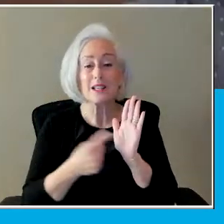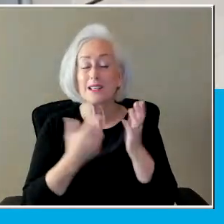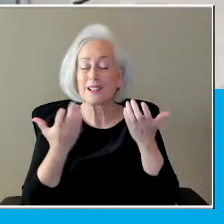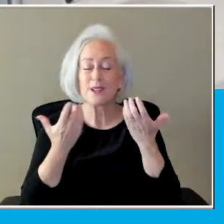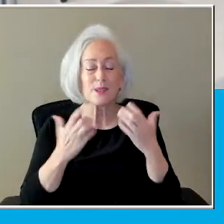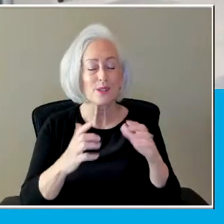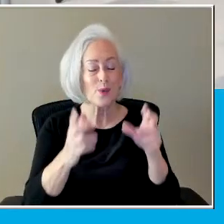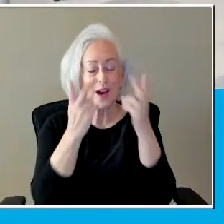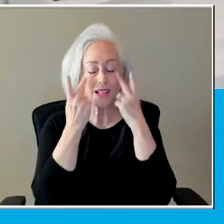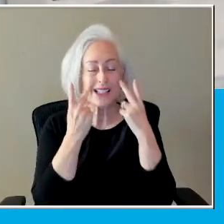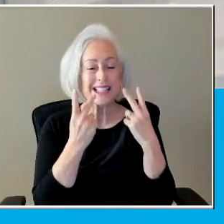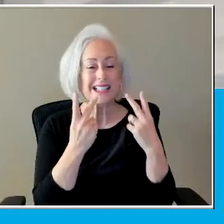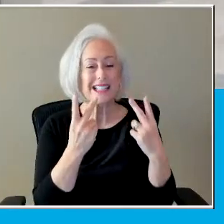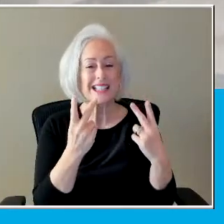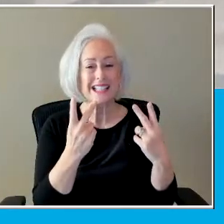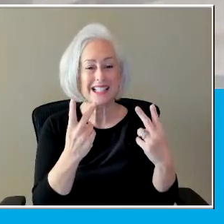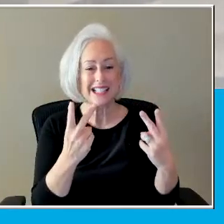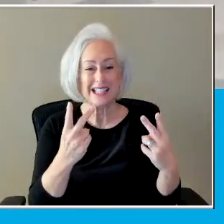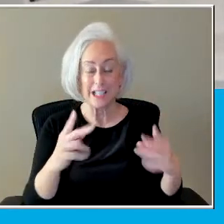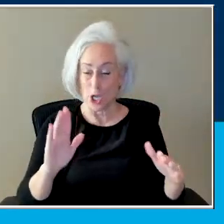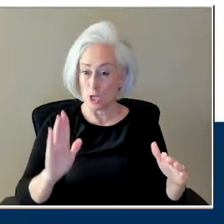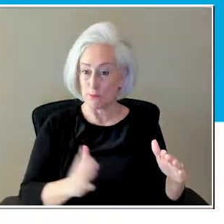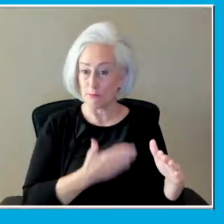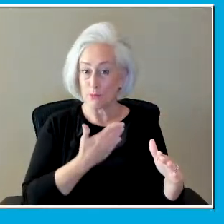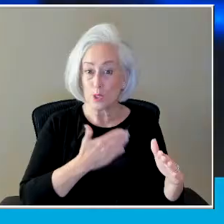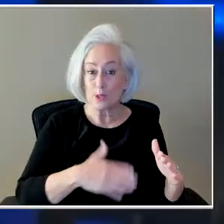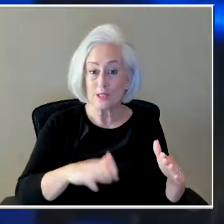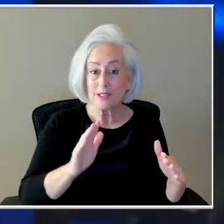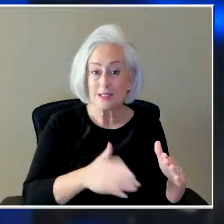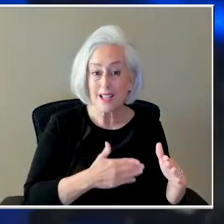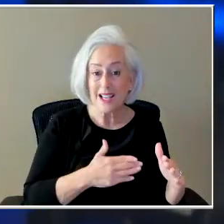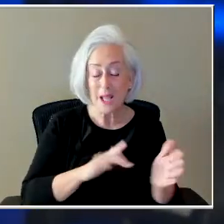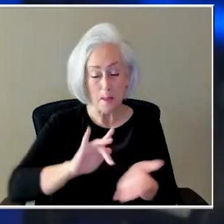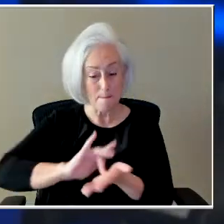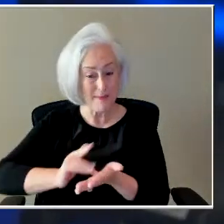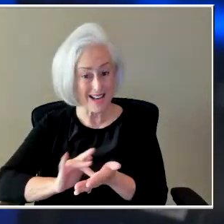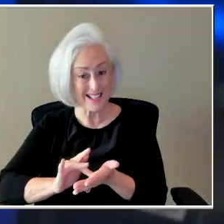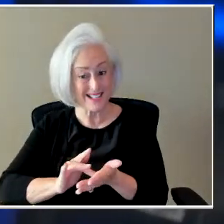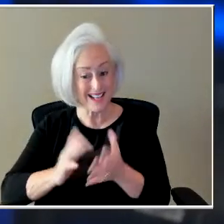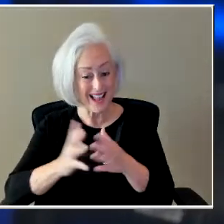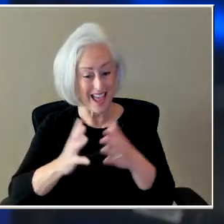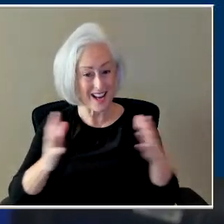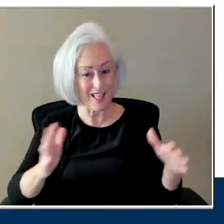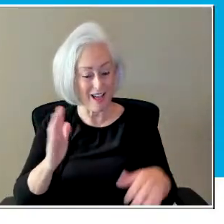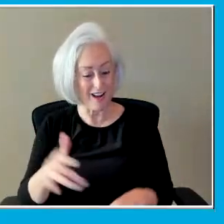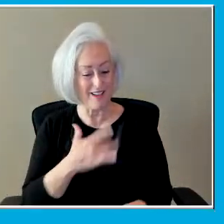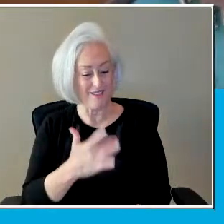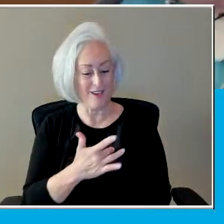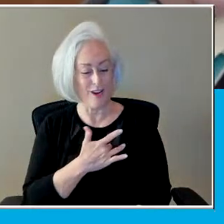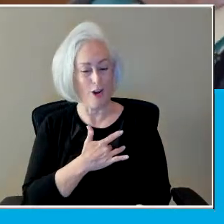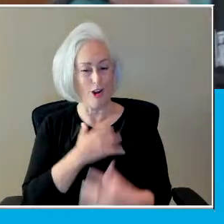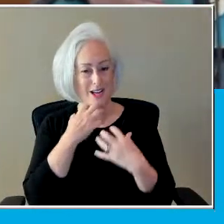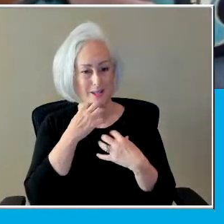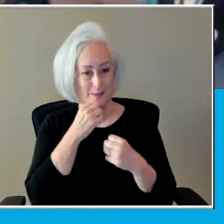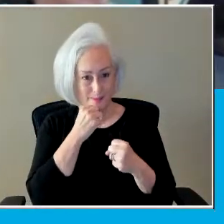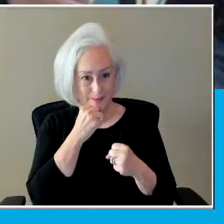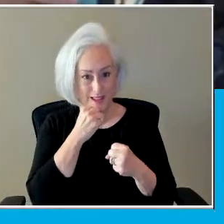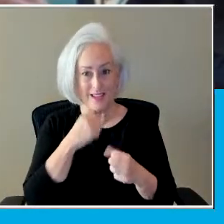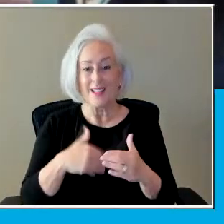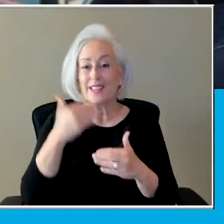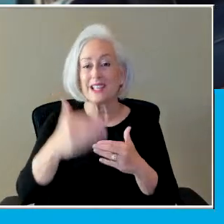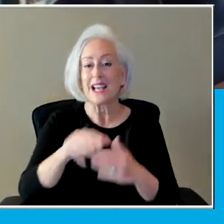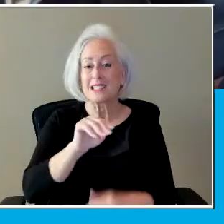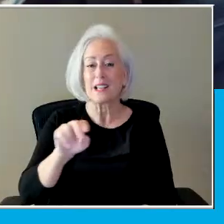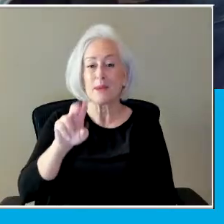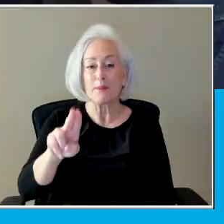see. Music, medicine, and a whole lot of heart. I'm Jessica Lovell on the next Morning Medical Update. The story behind this